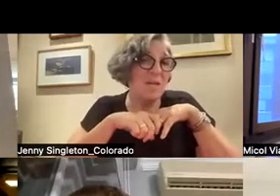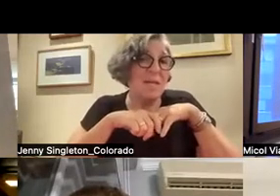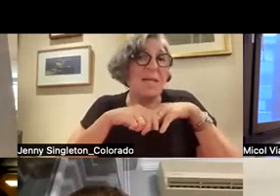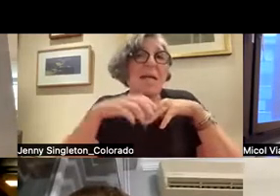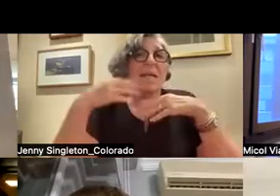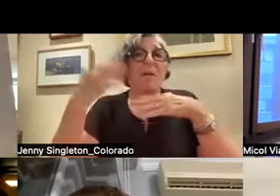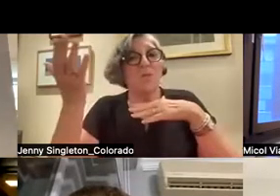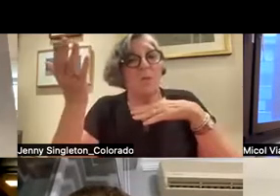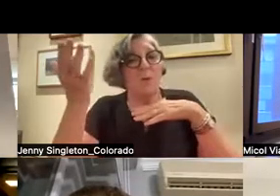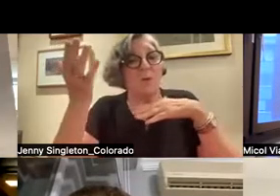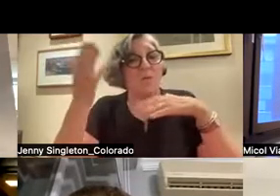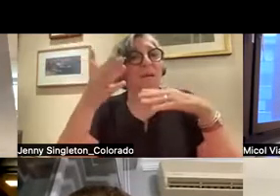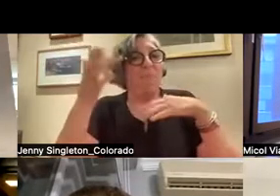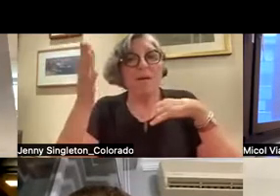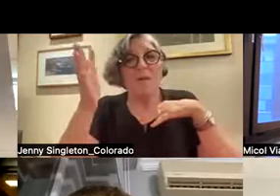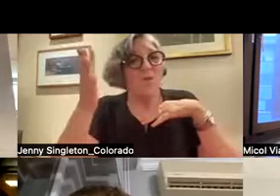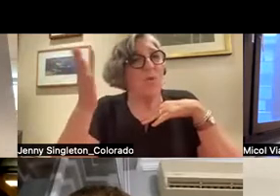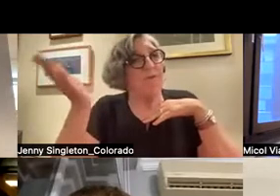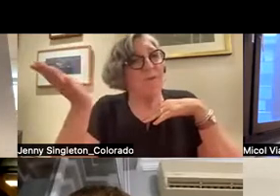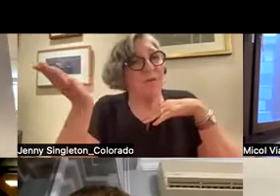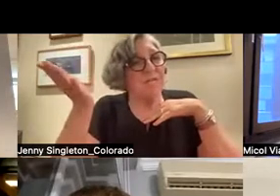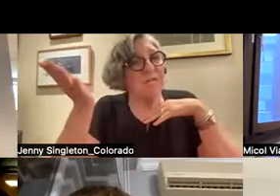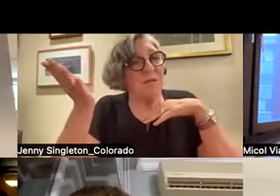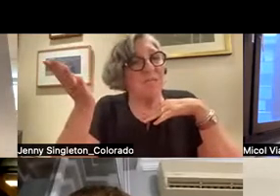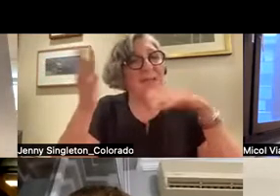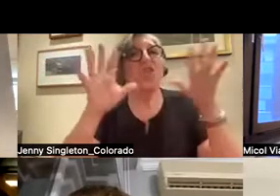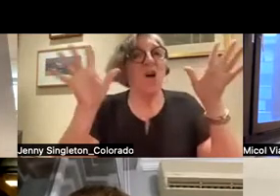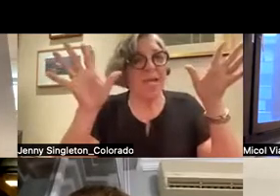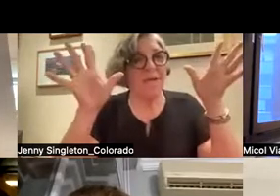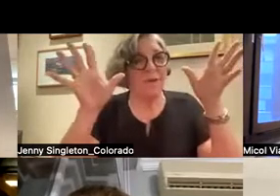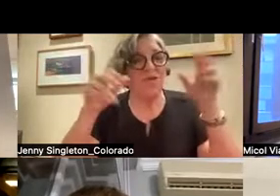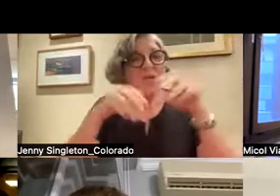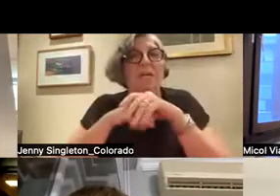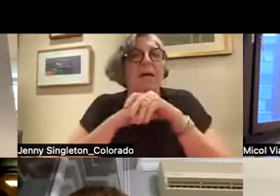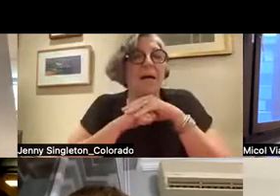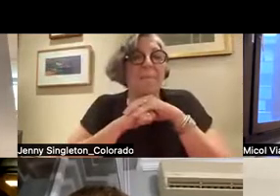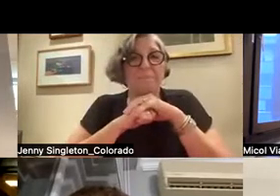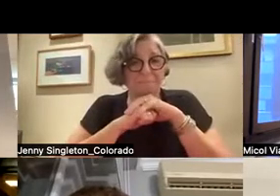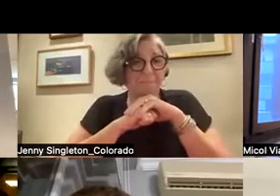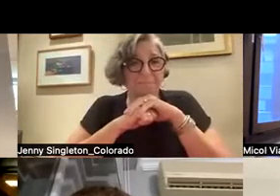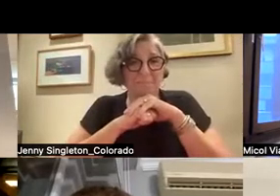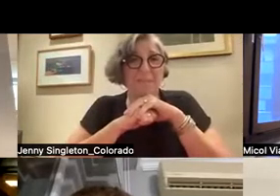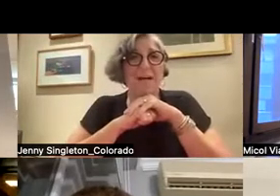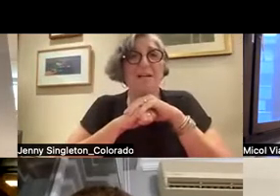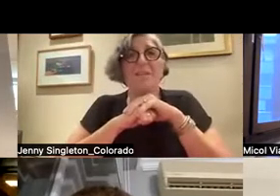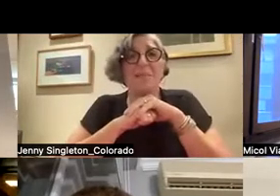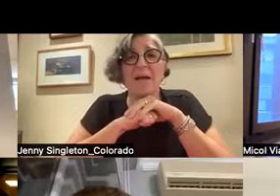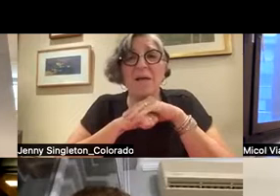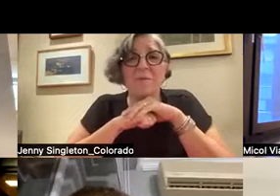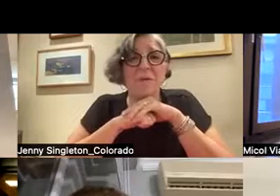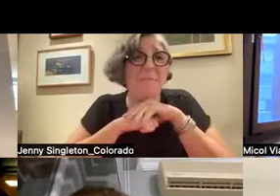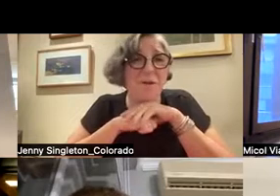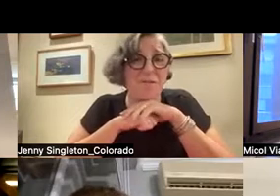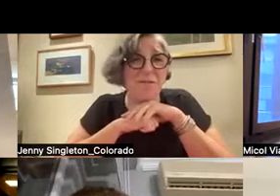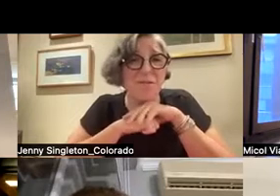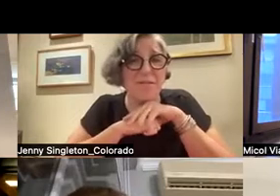age, and their spoken words come in around 12-13 months of age on average. I'll tell my